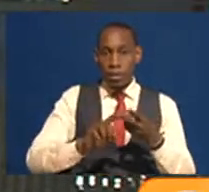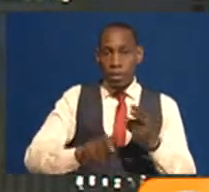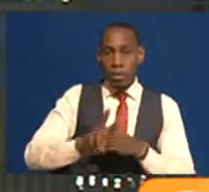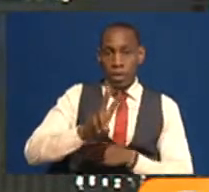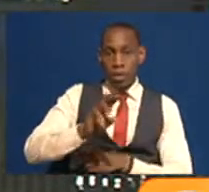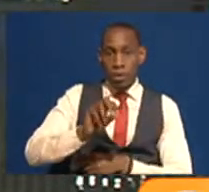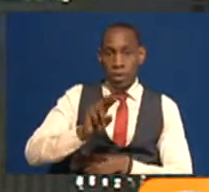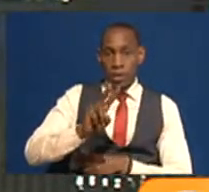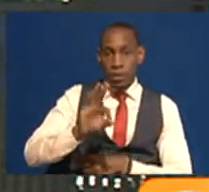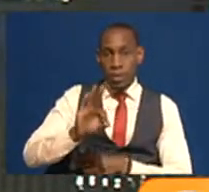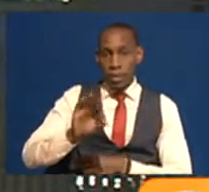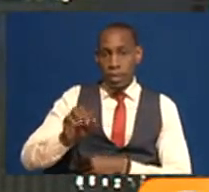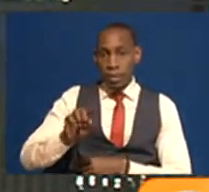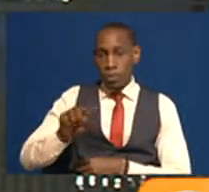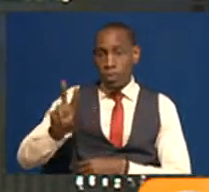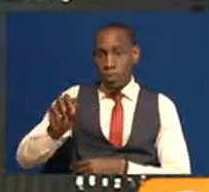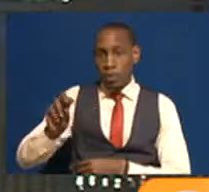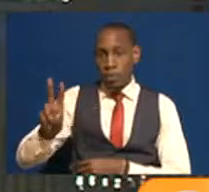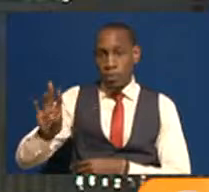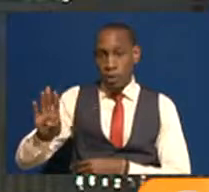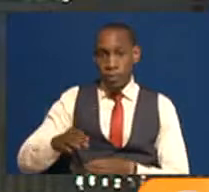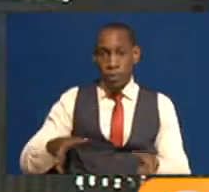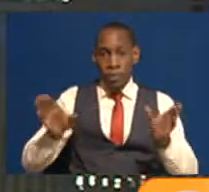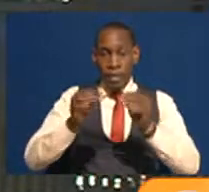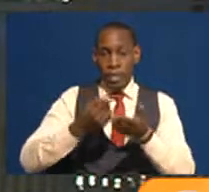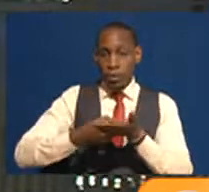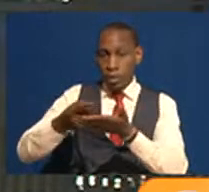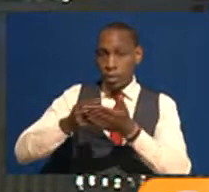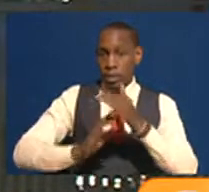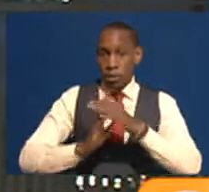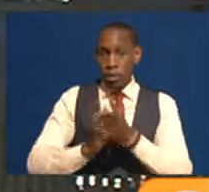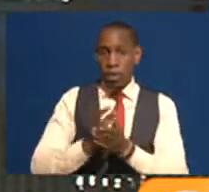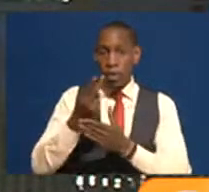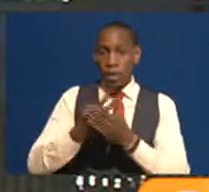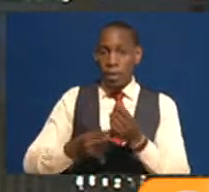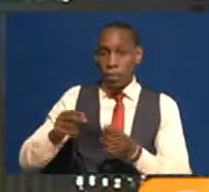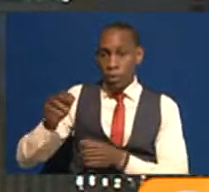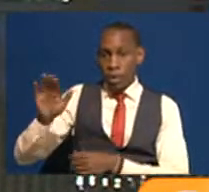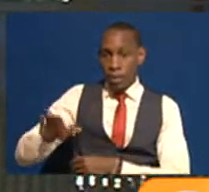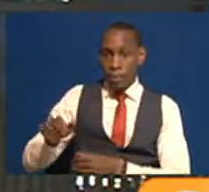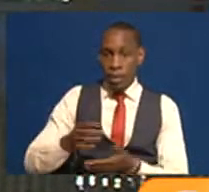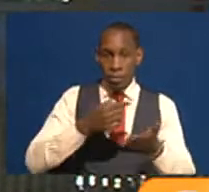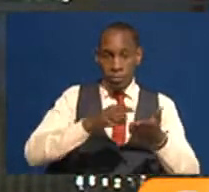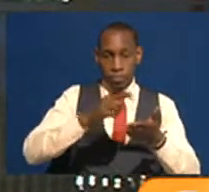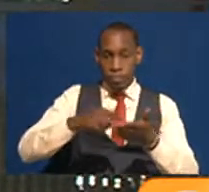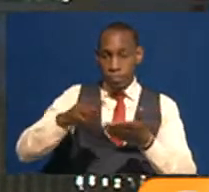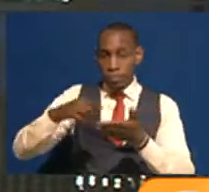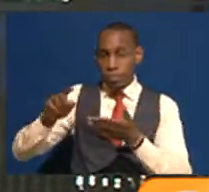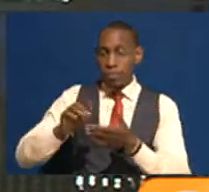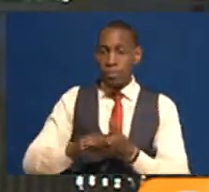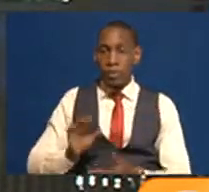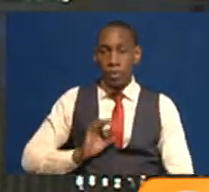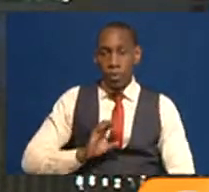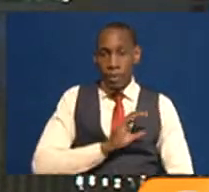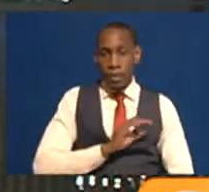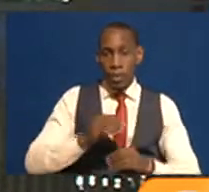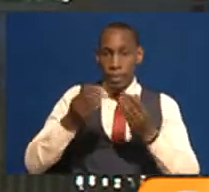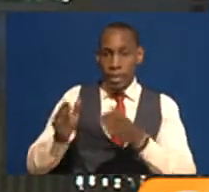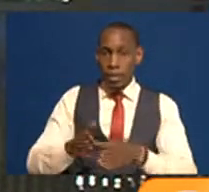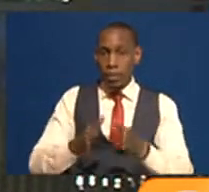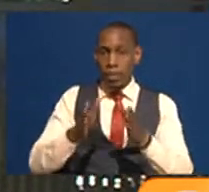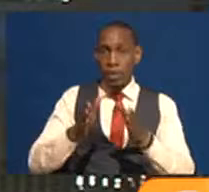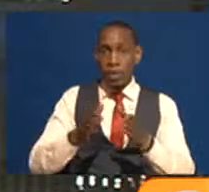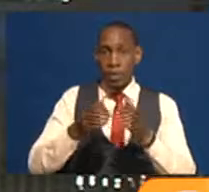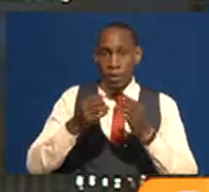2023-2024 budget ranking high on the agenda. Now, the two houses approve their respective House business committees, setting the stage